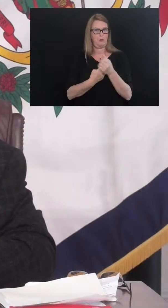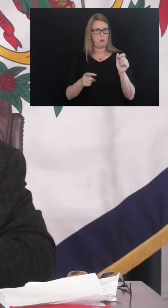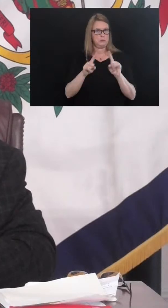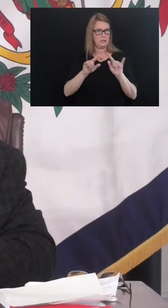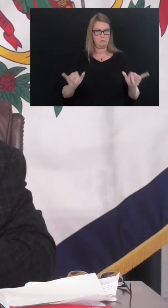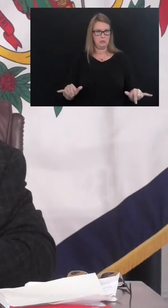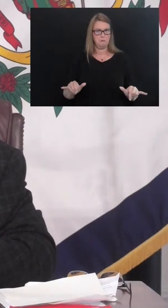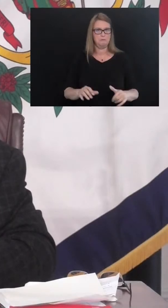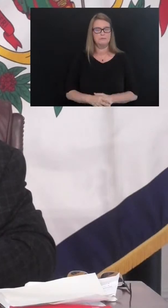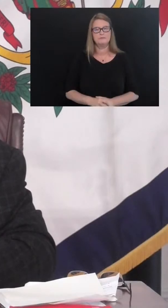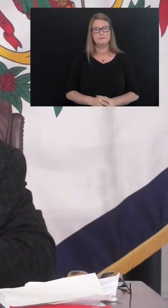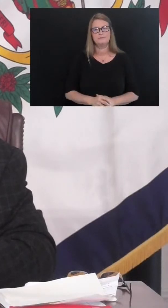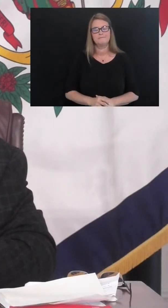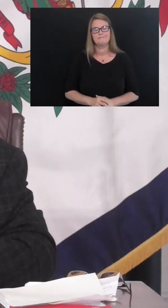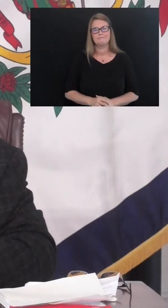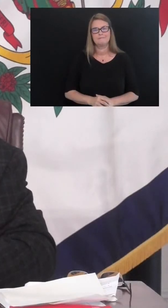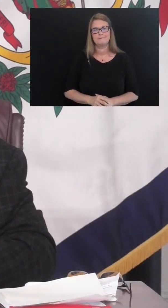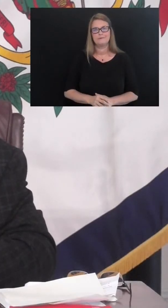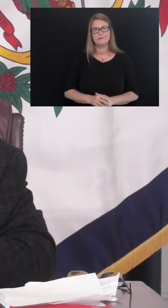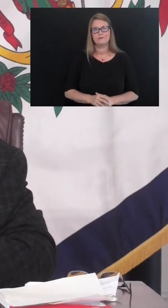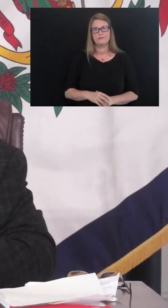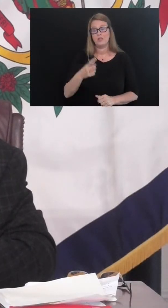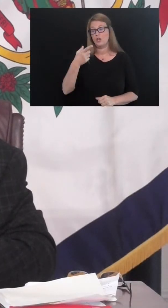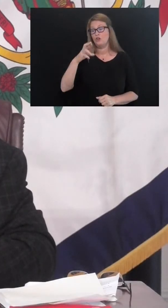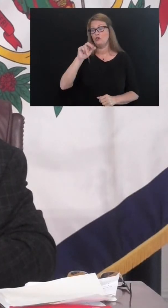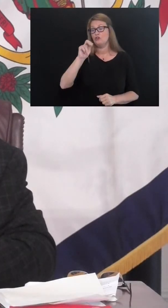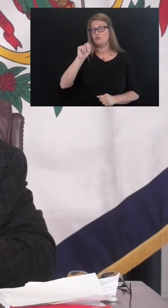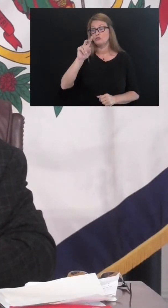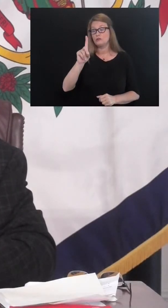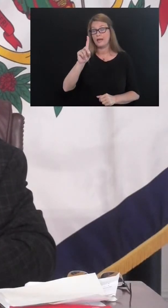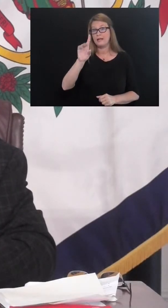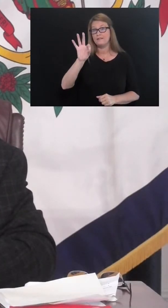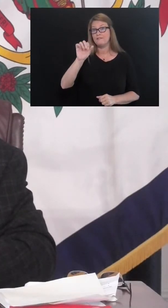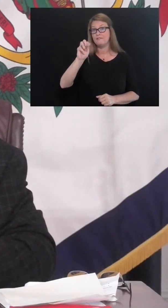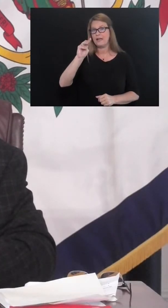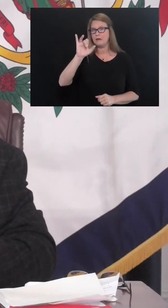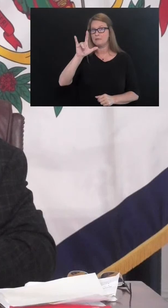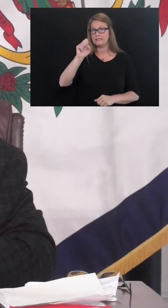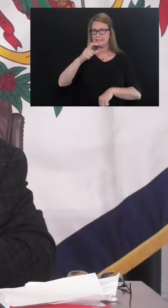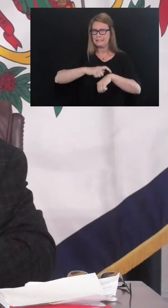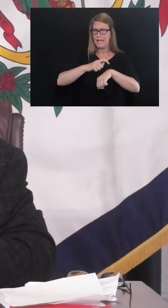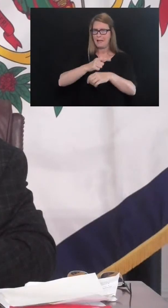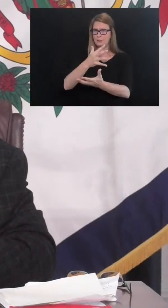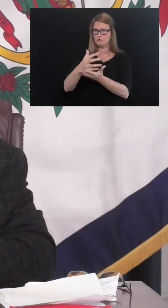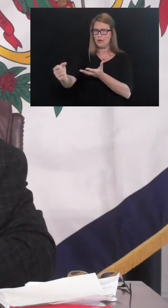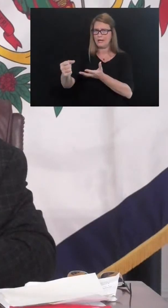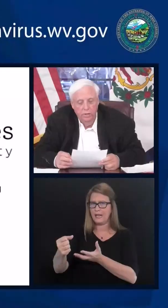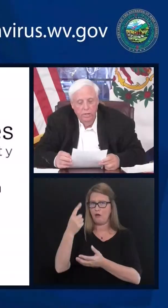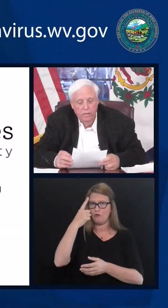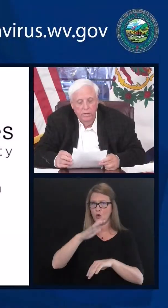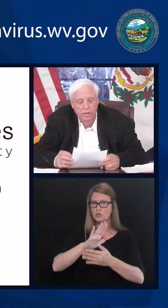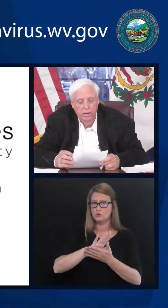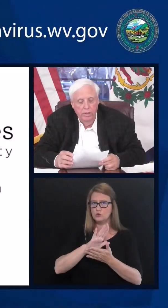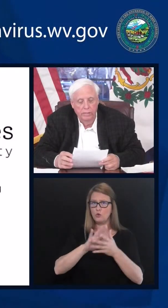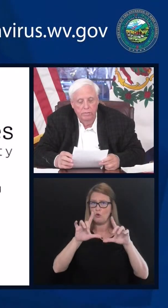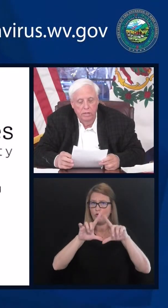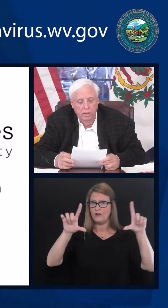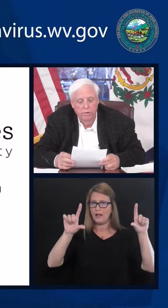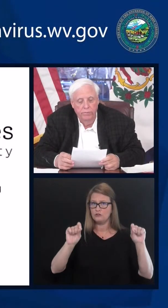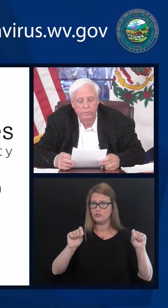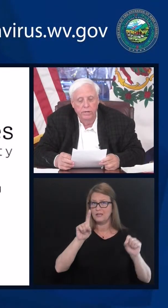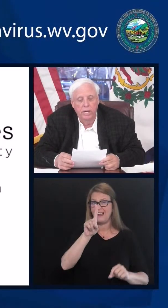of our grand families, you're running out of time to apply for this school voucher.